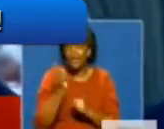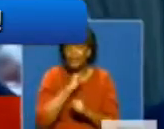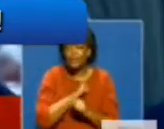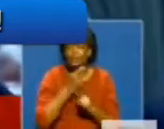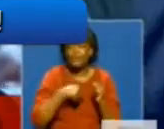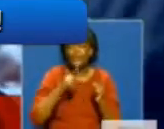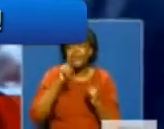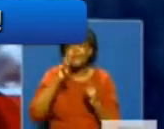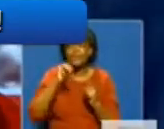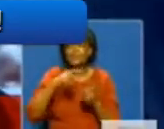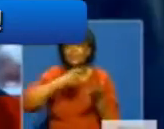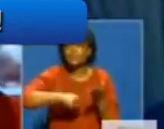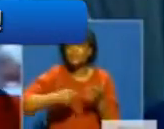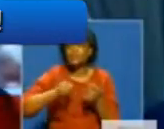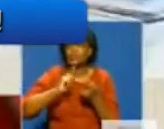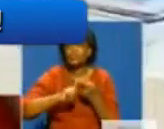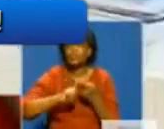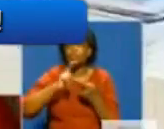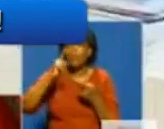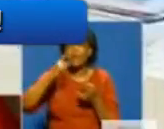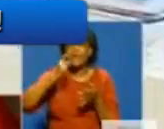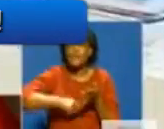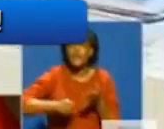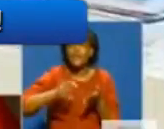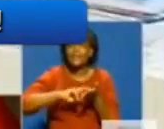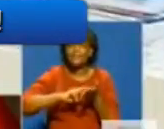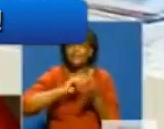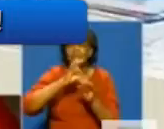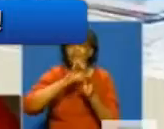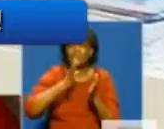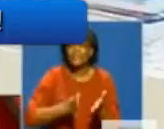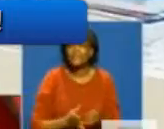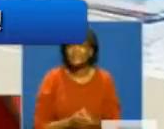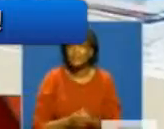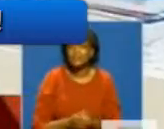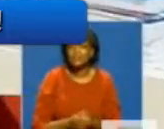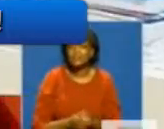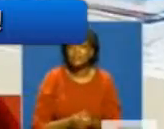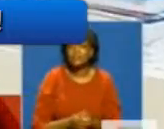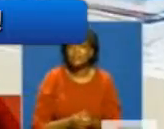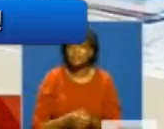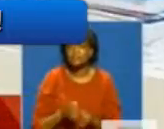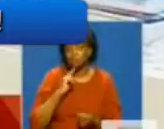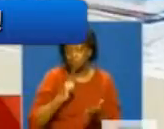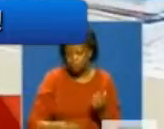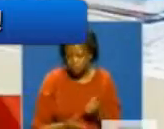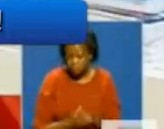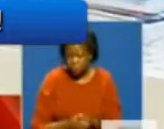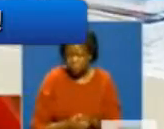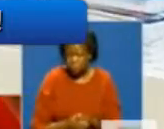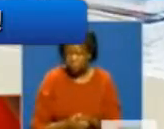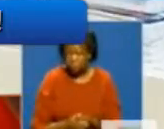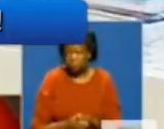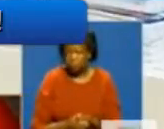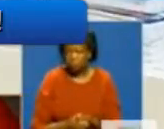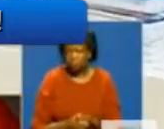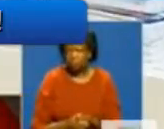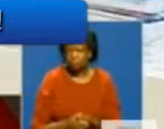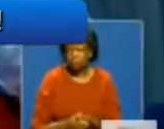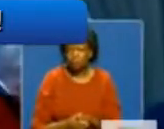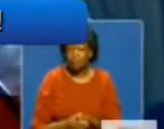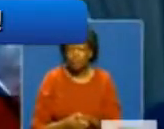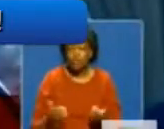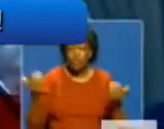million signatures to 1 million registered voters. Our submission on that, without going into too much detail, is that the court